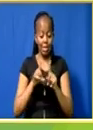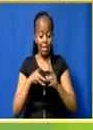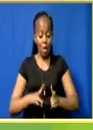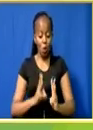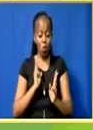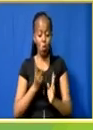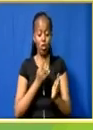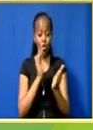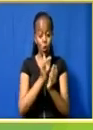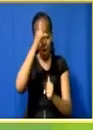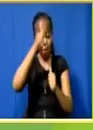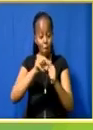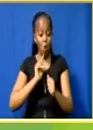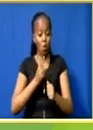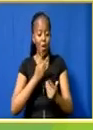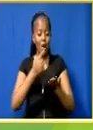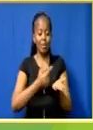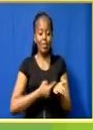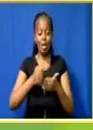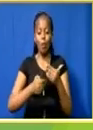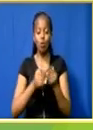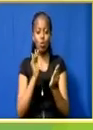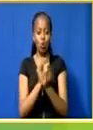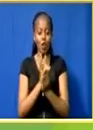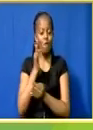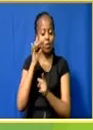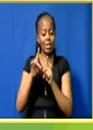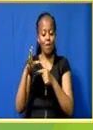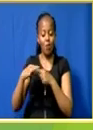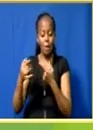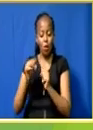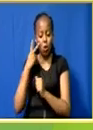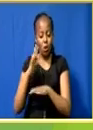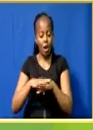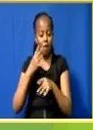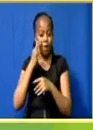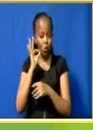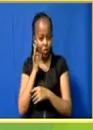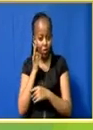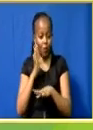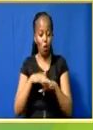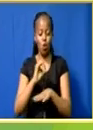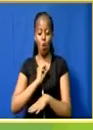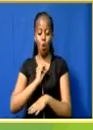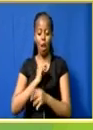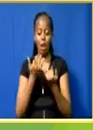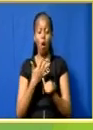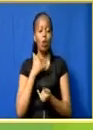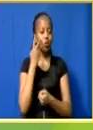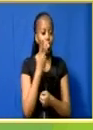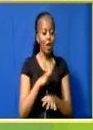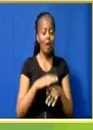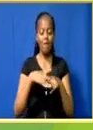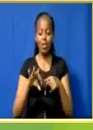preserved, remember, we were talking about preservation of fruits and vegetables, mm-hmm. but we looked at fruits on their own. Yes, we now did. We are looking at